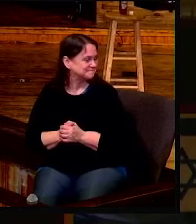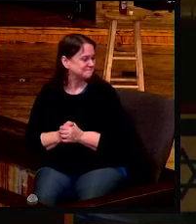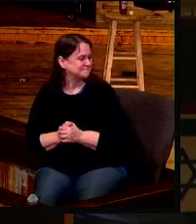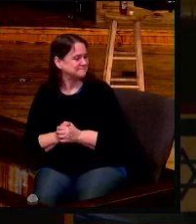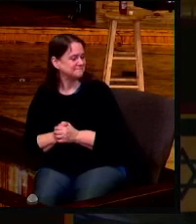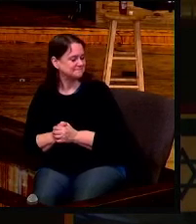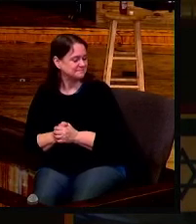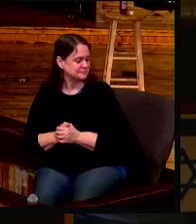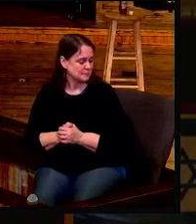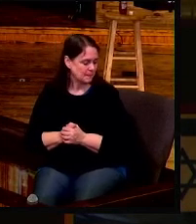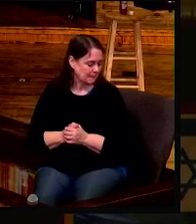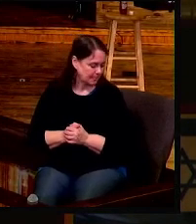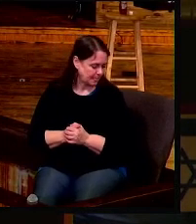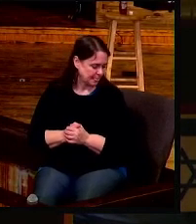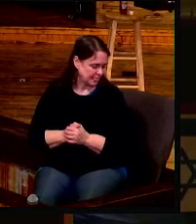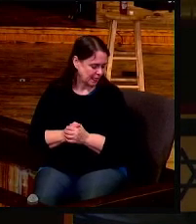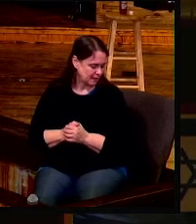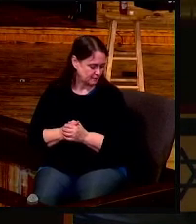So what if you now